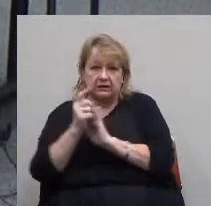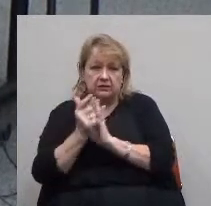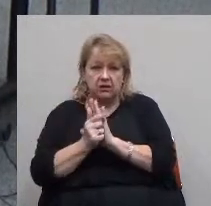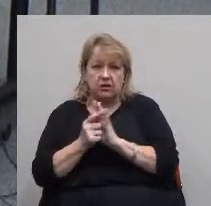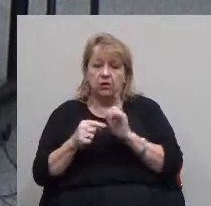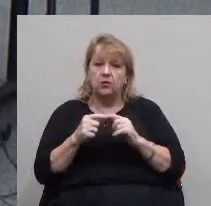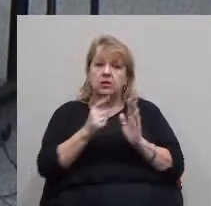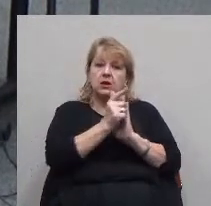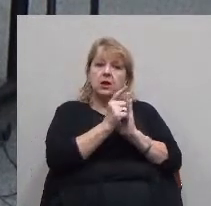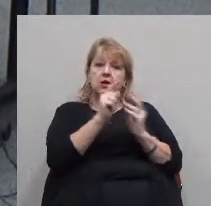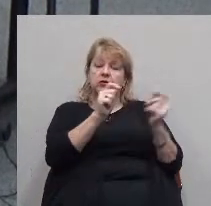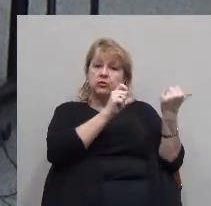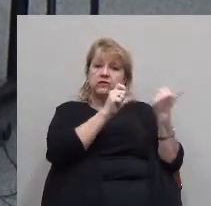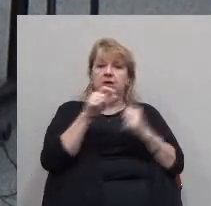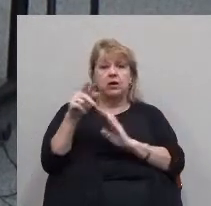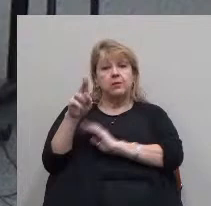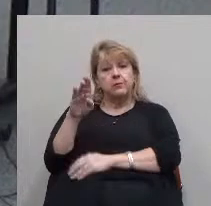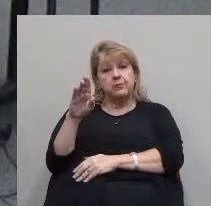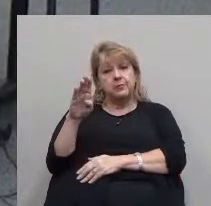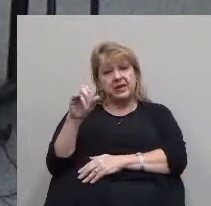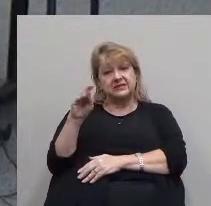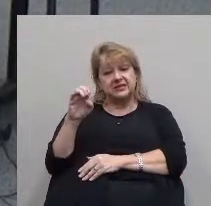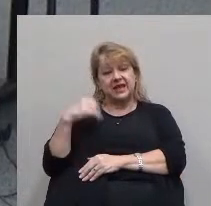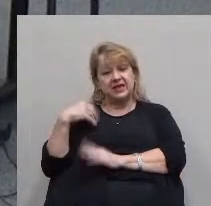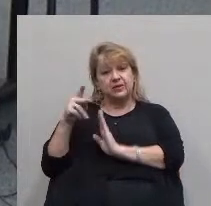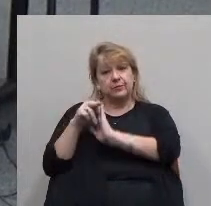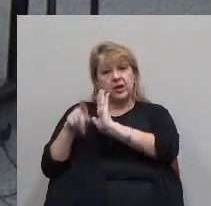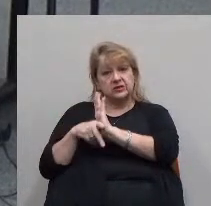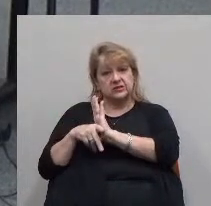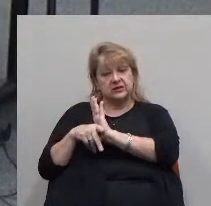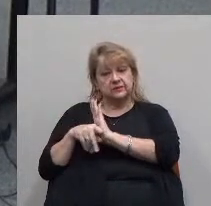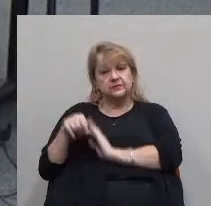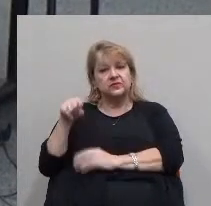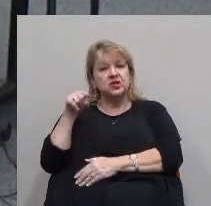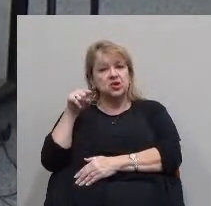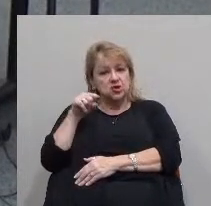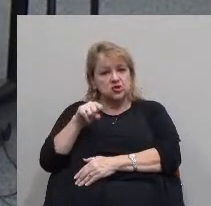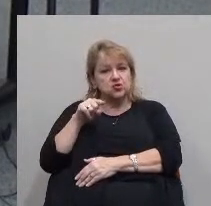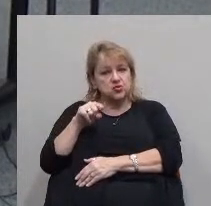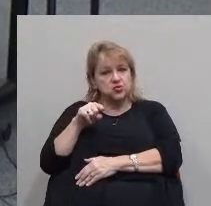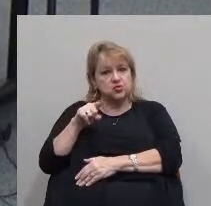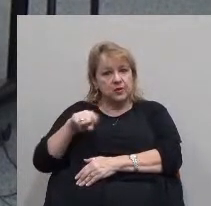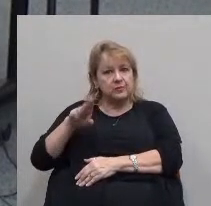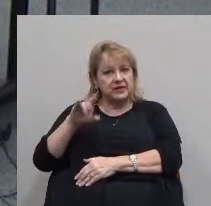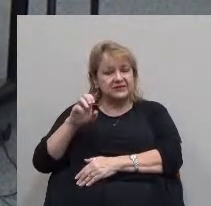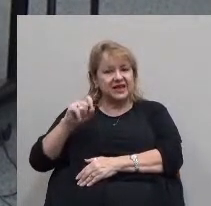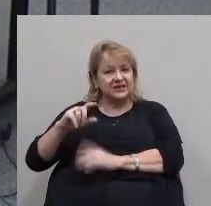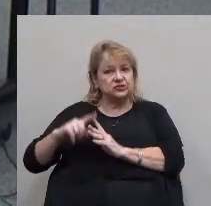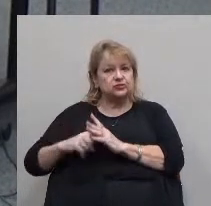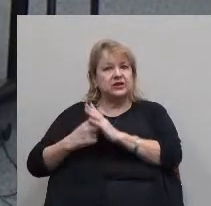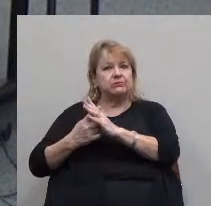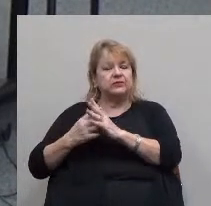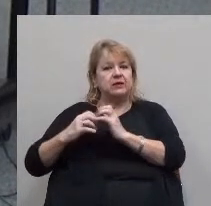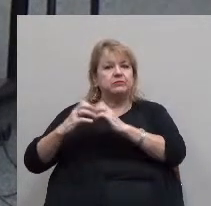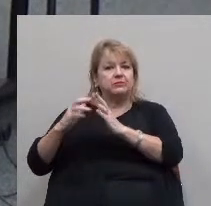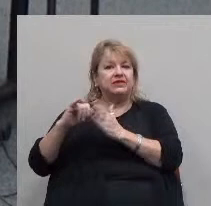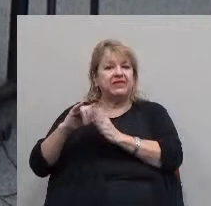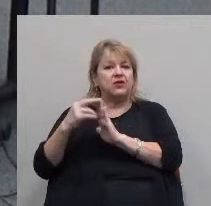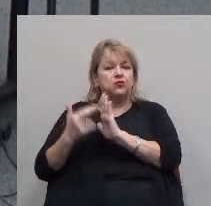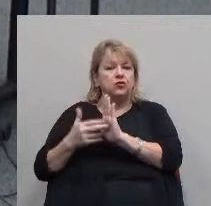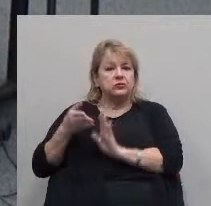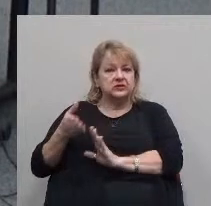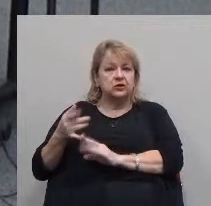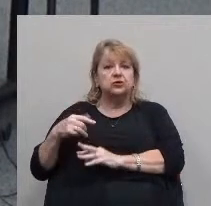law was removed, BESE still had a policy, so you still had to implement the rule that originally was there. So we had to do an